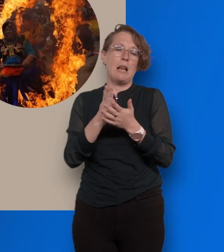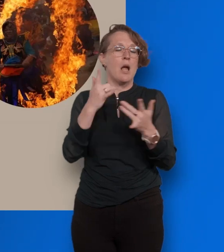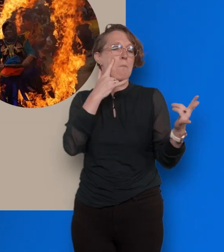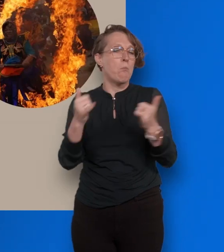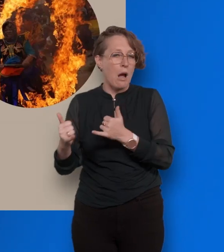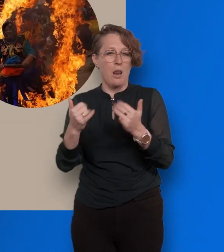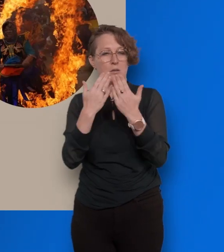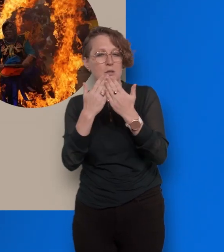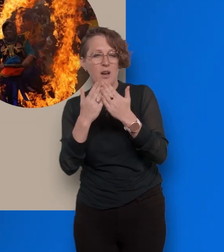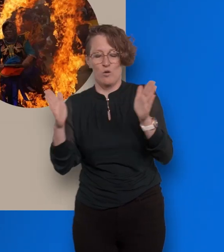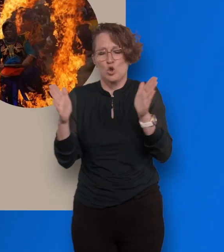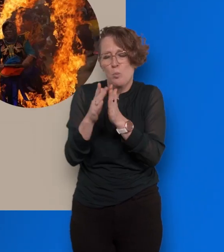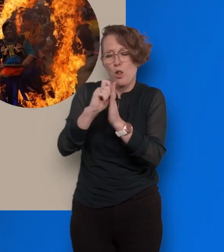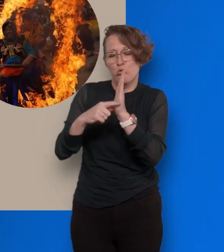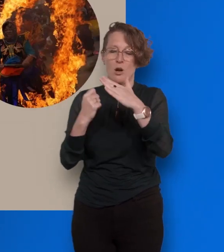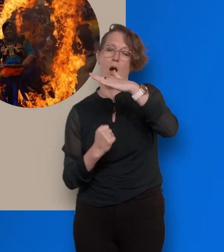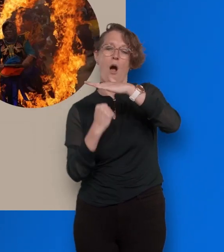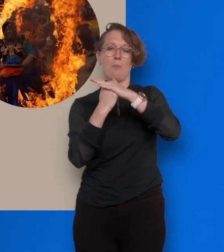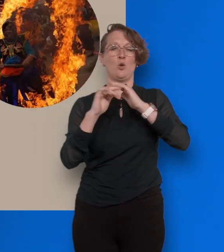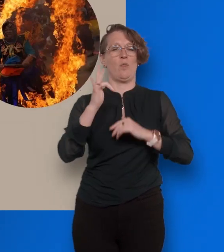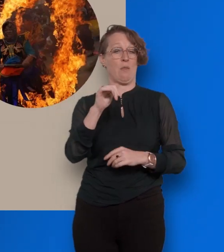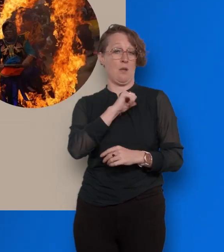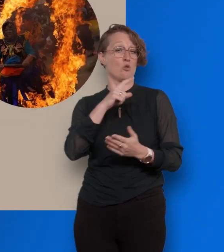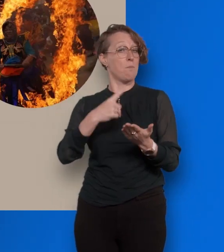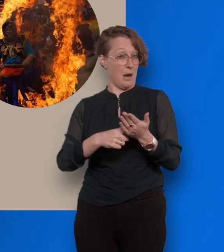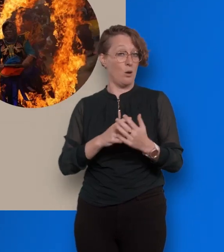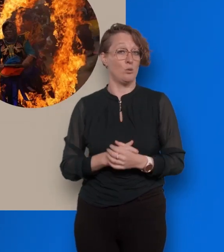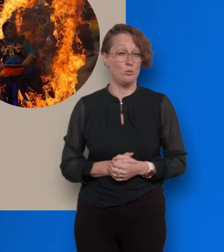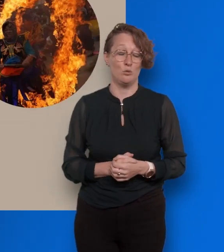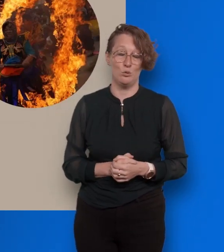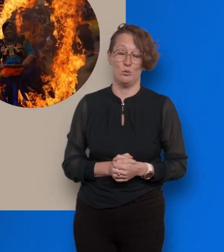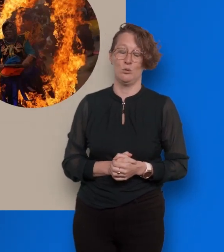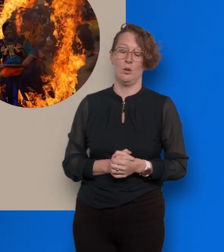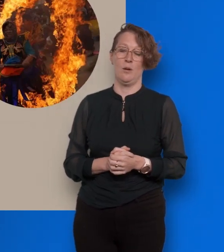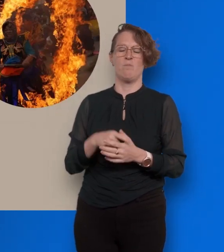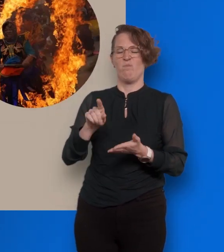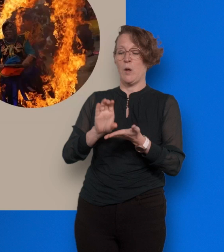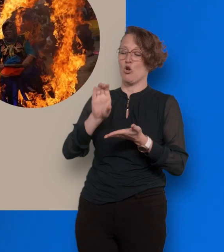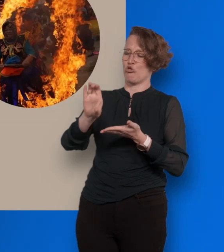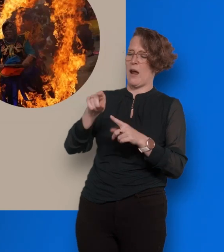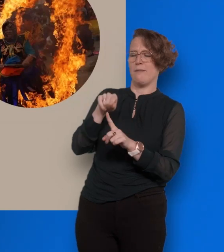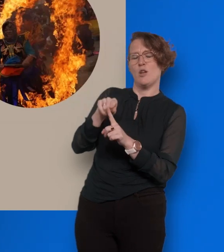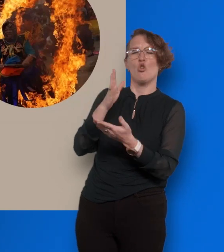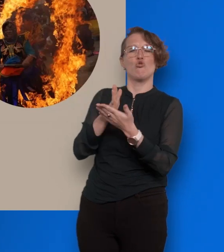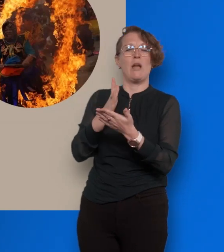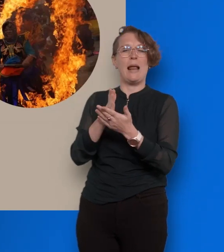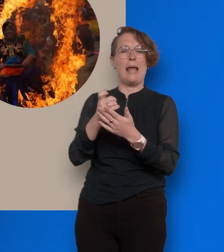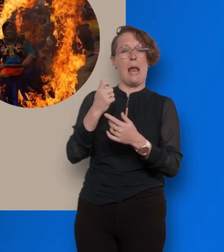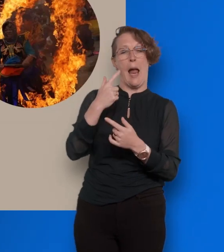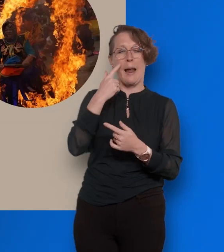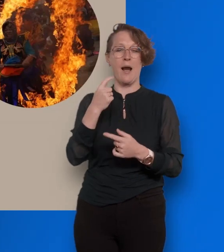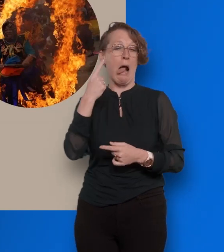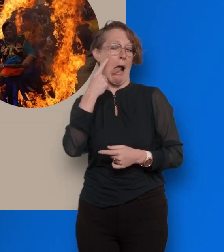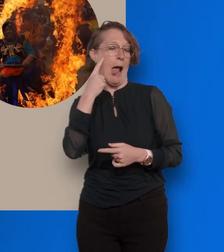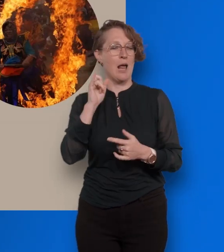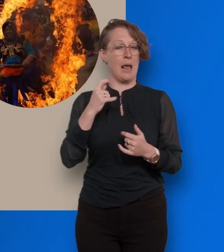small scale projects up to £10,000, the kind of grant where you can really take more of a risk